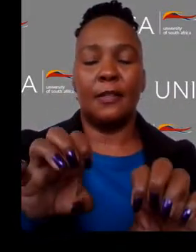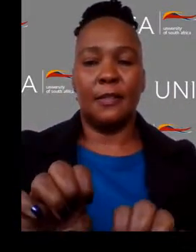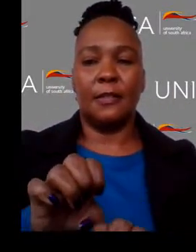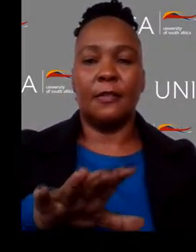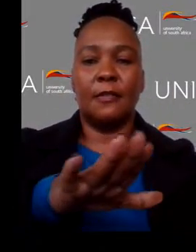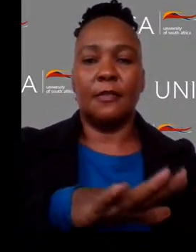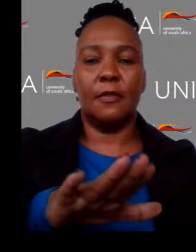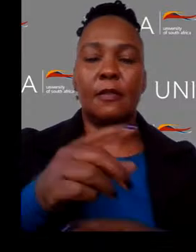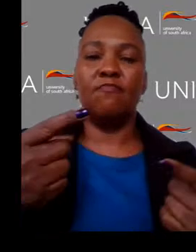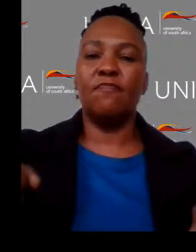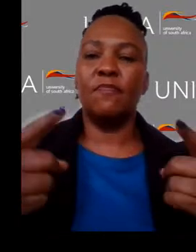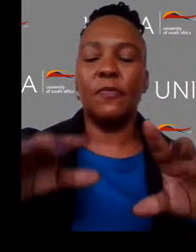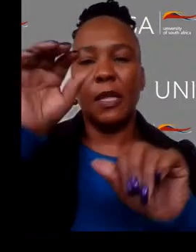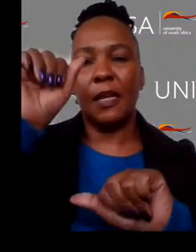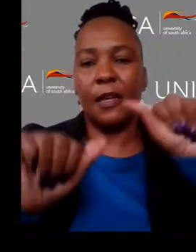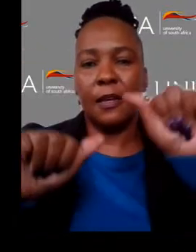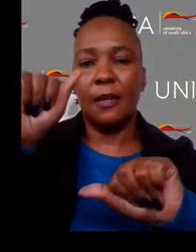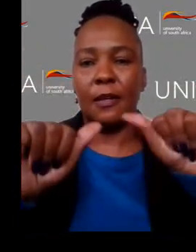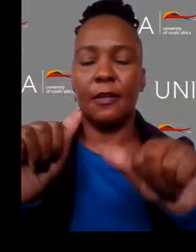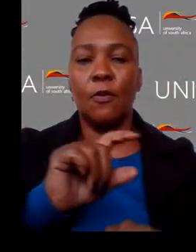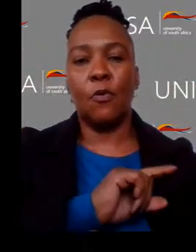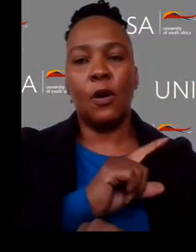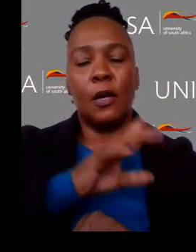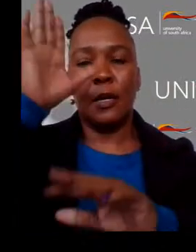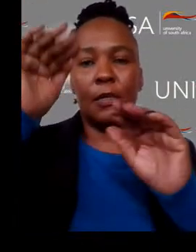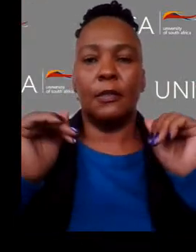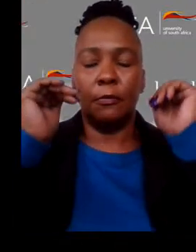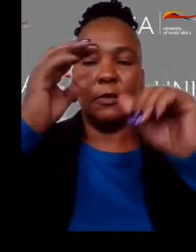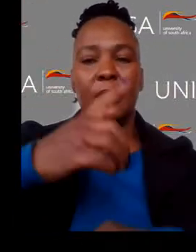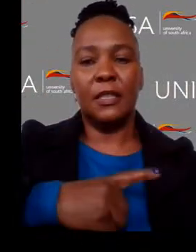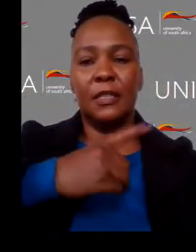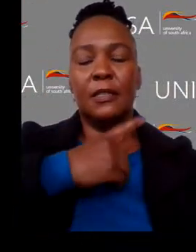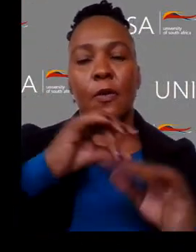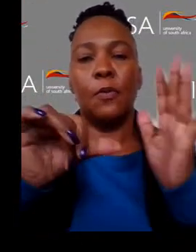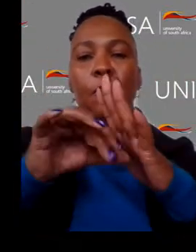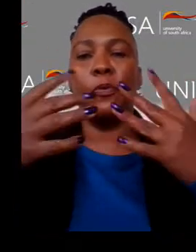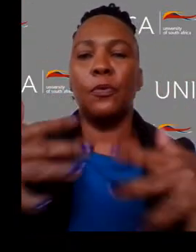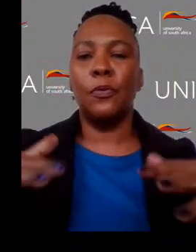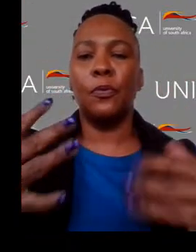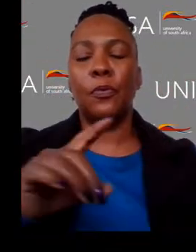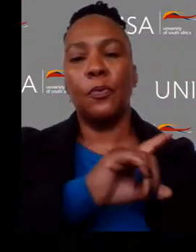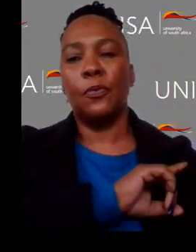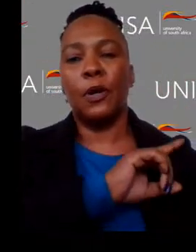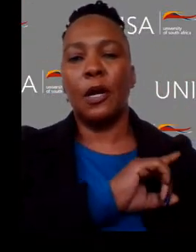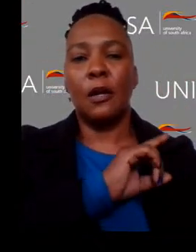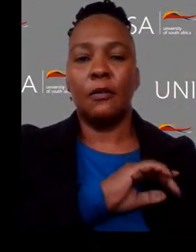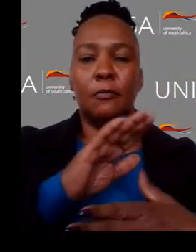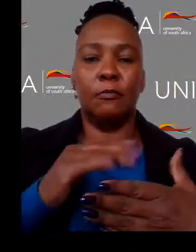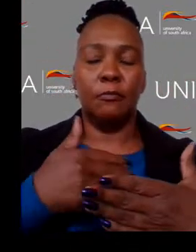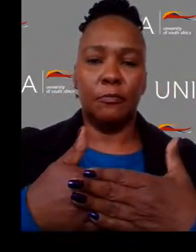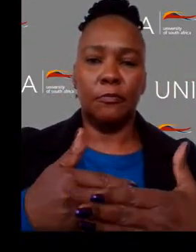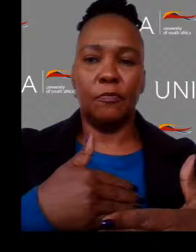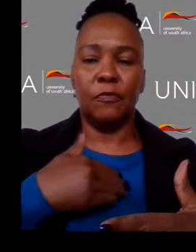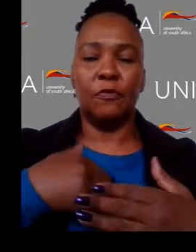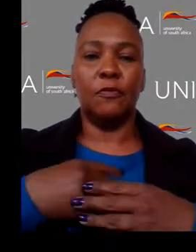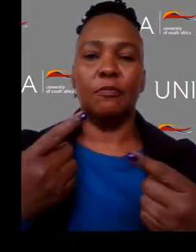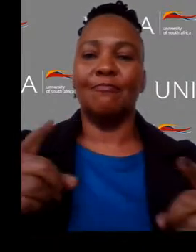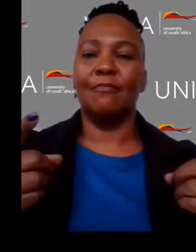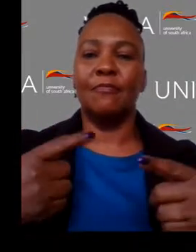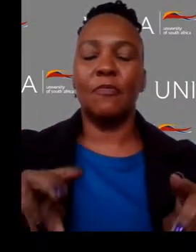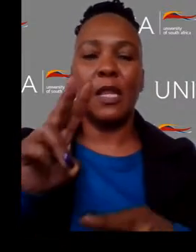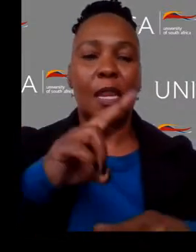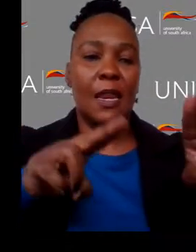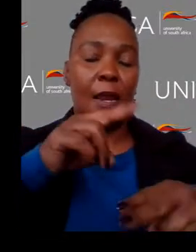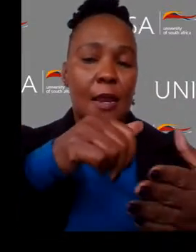of assessment, why academic integrity is so important before we dive into the various proctoring tools that's